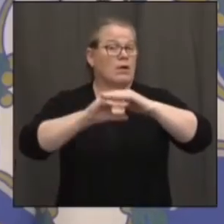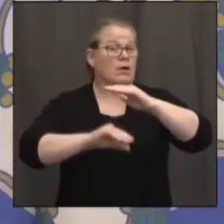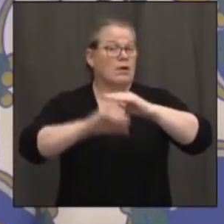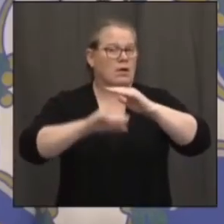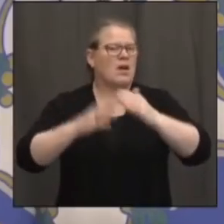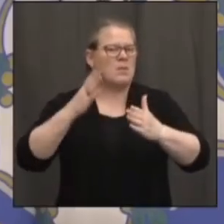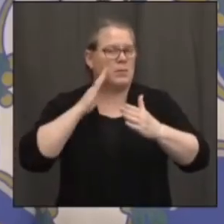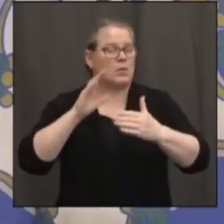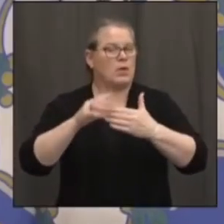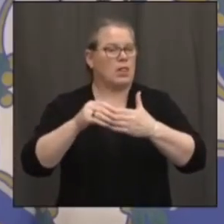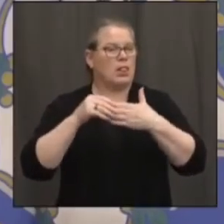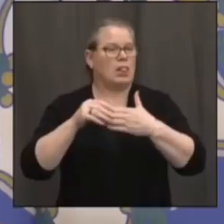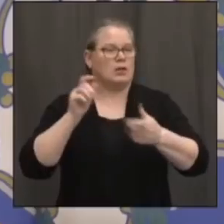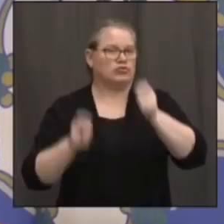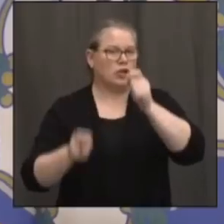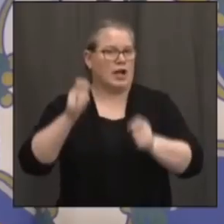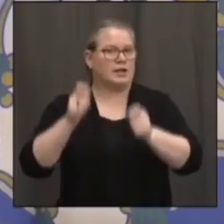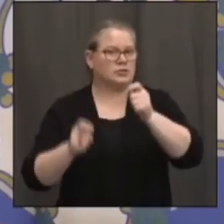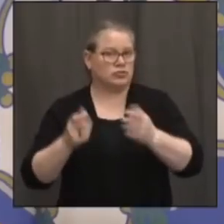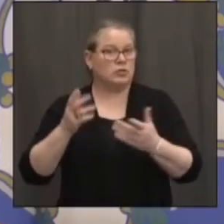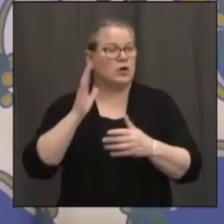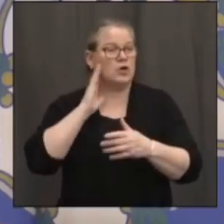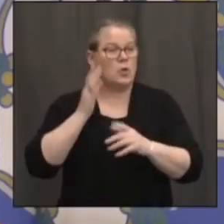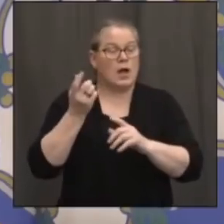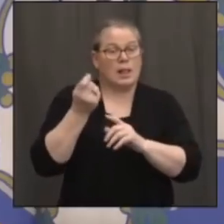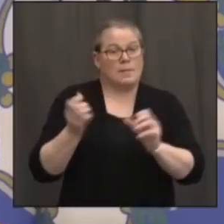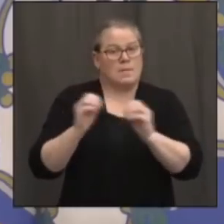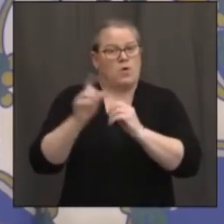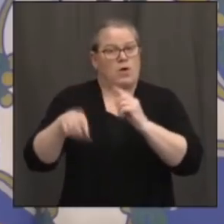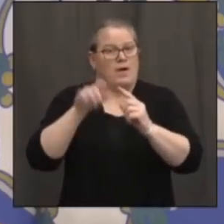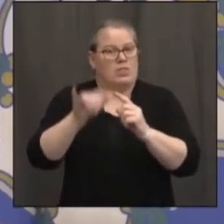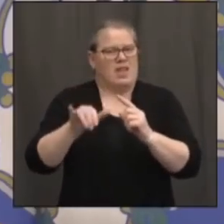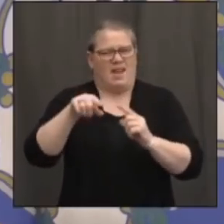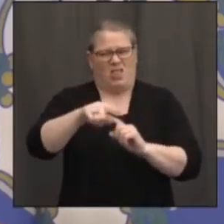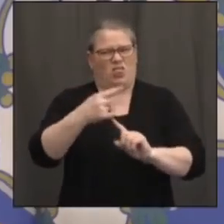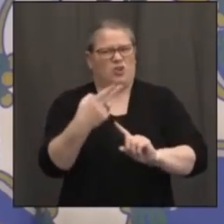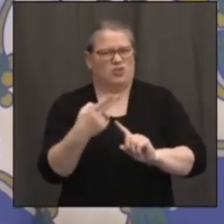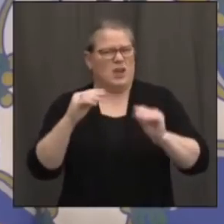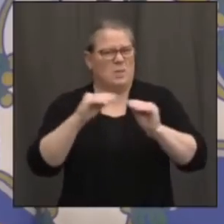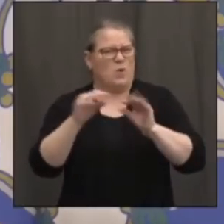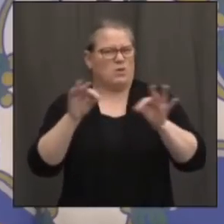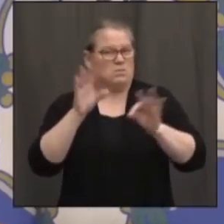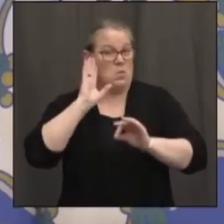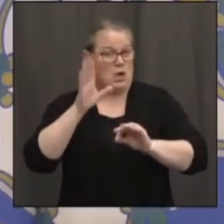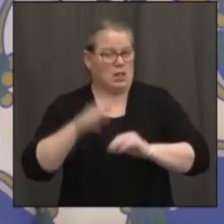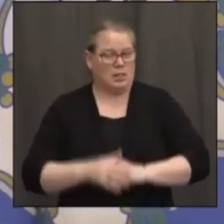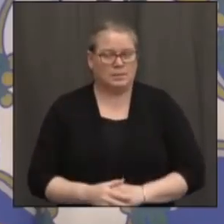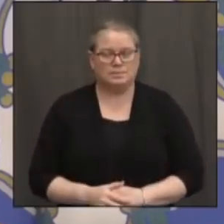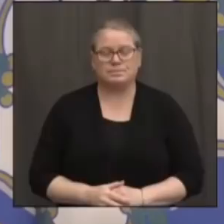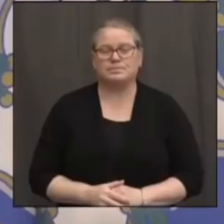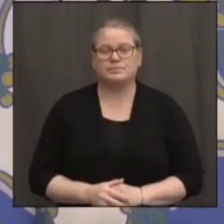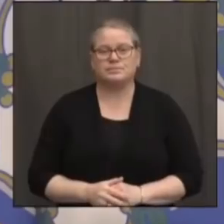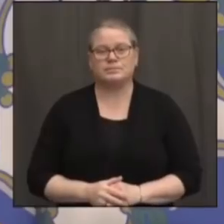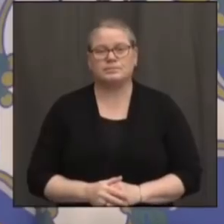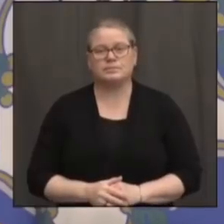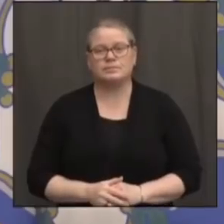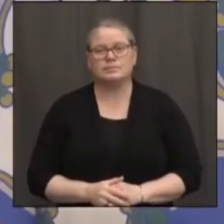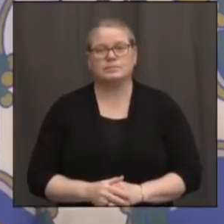services. You'll hear a little bit more about that on Thursday. The vaccine update.